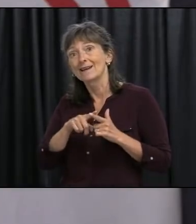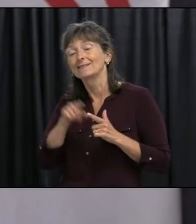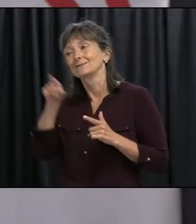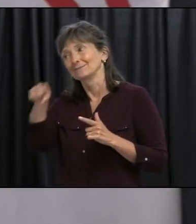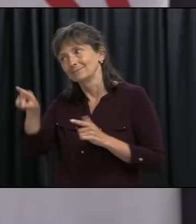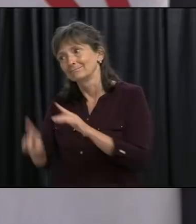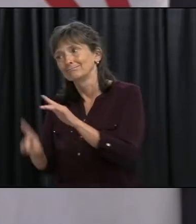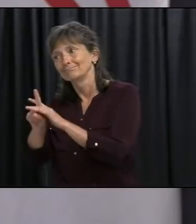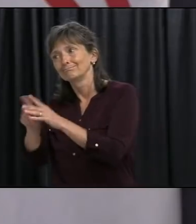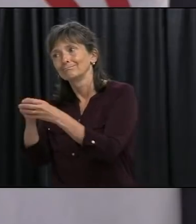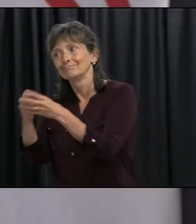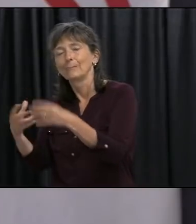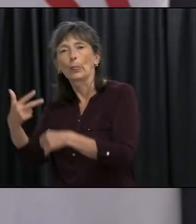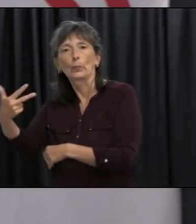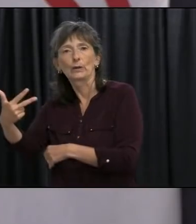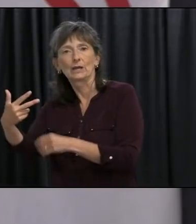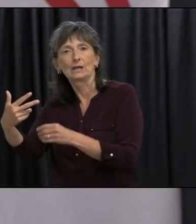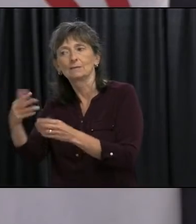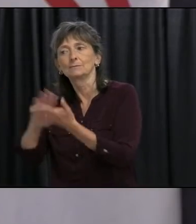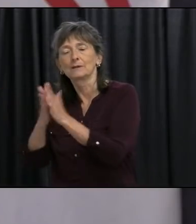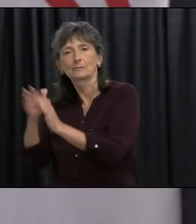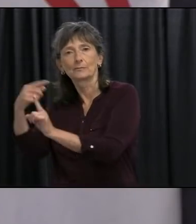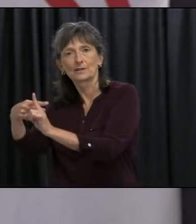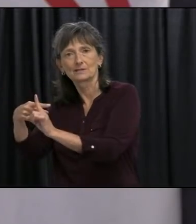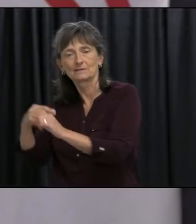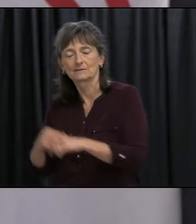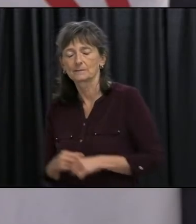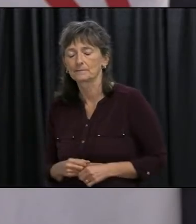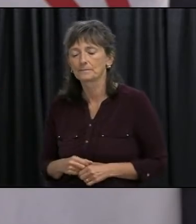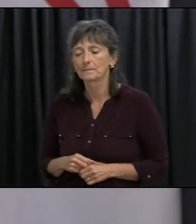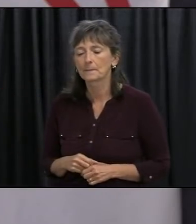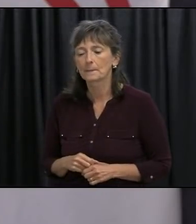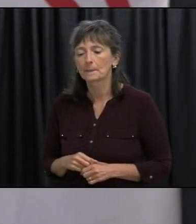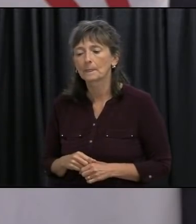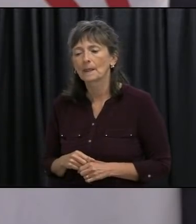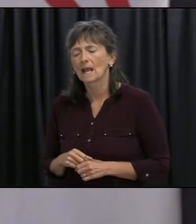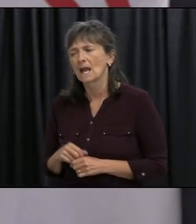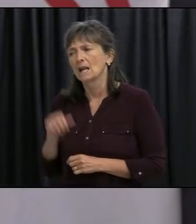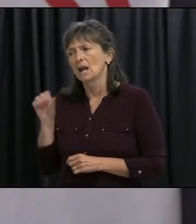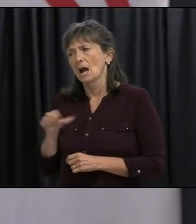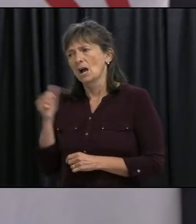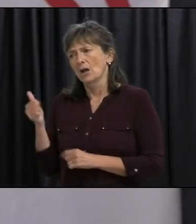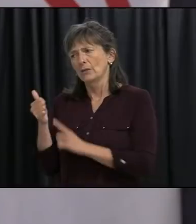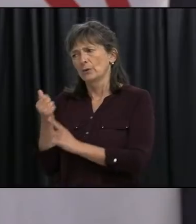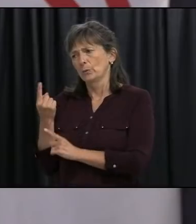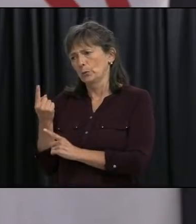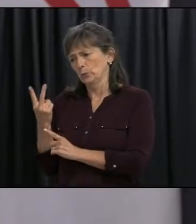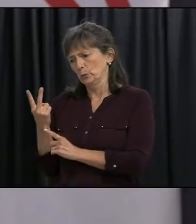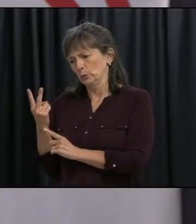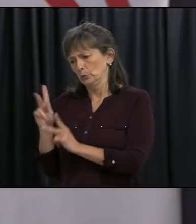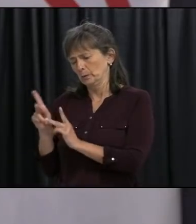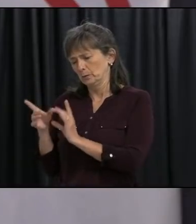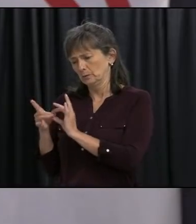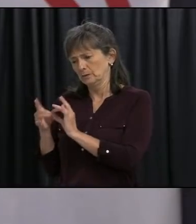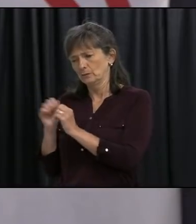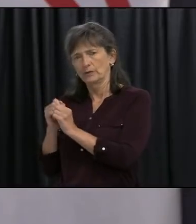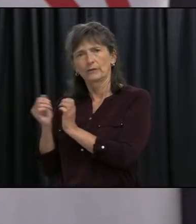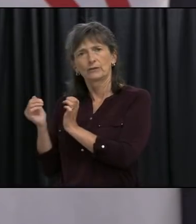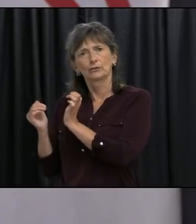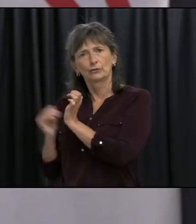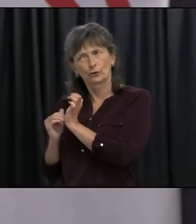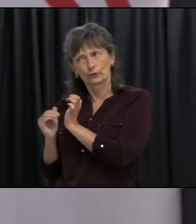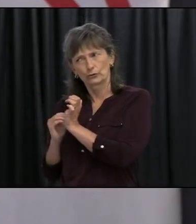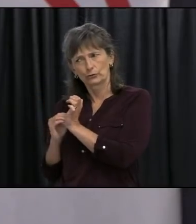that. In terms of the locum that you're talking about in PEI, there was maybe 1 or 2 people that would have been connected, including the physician